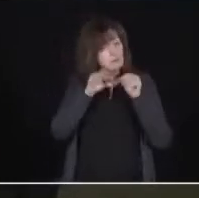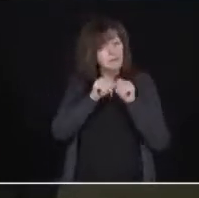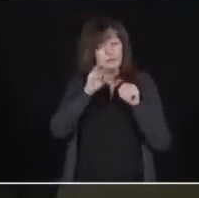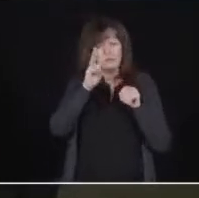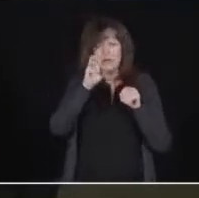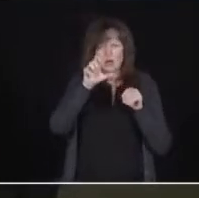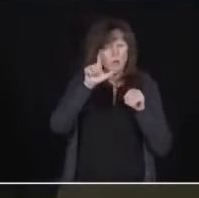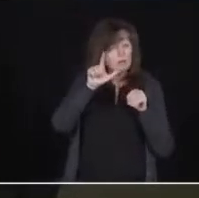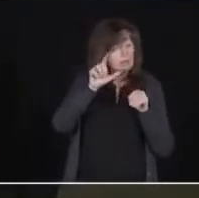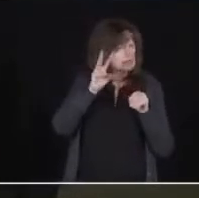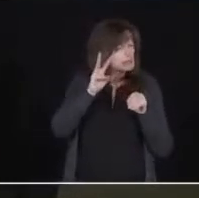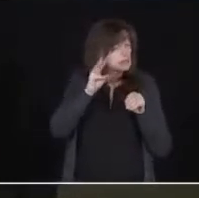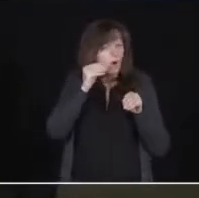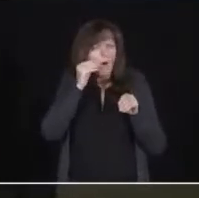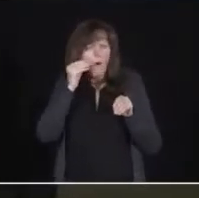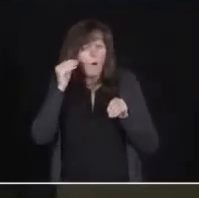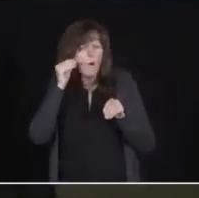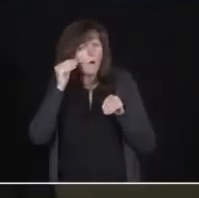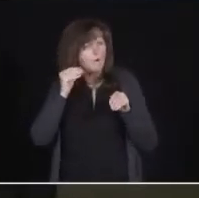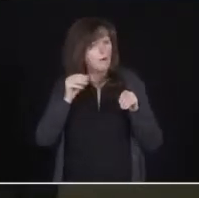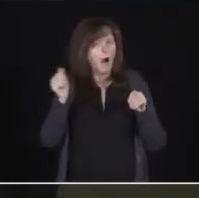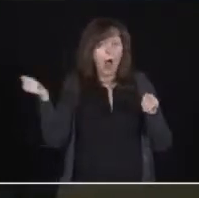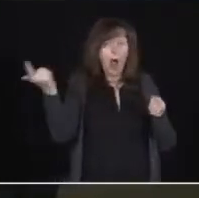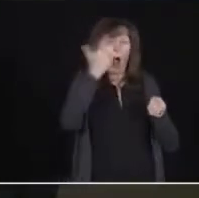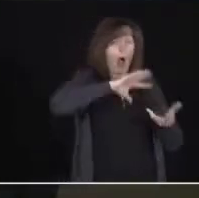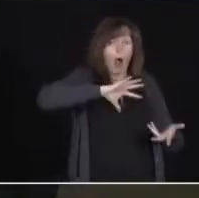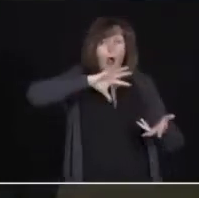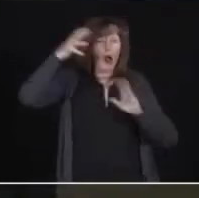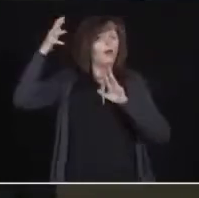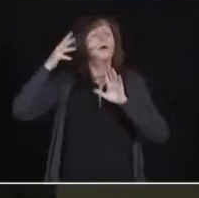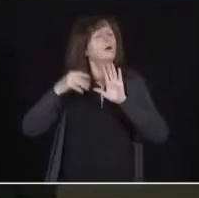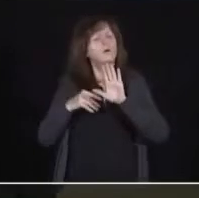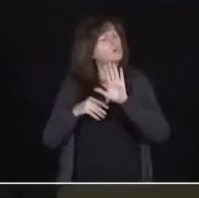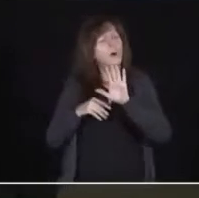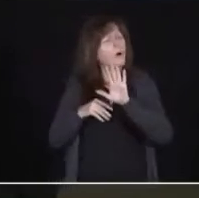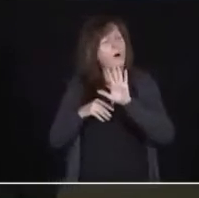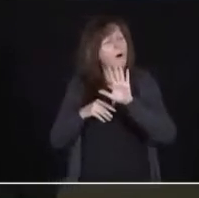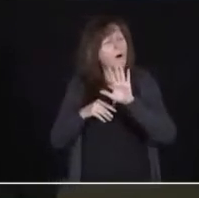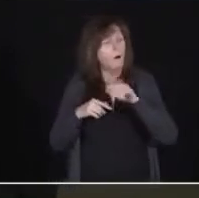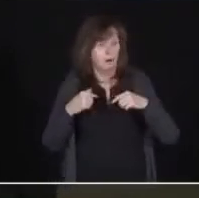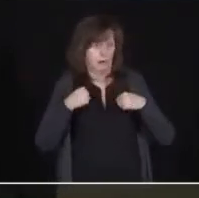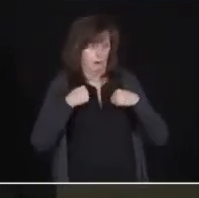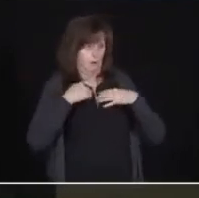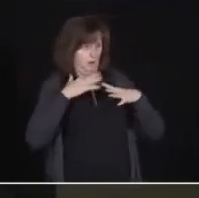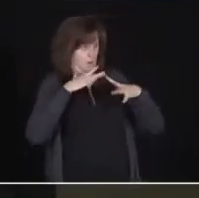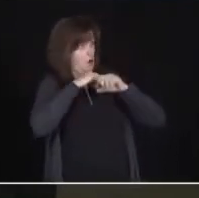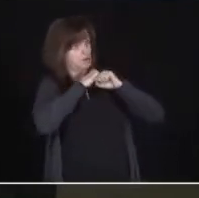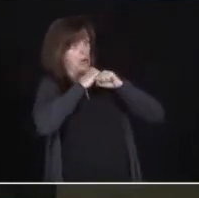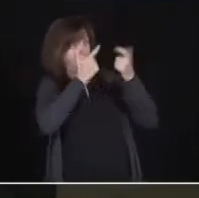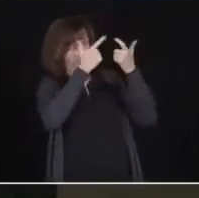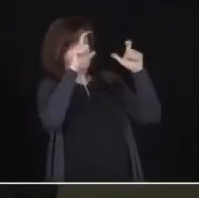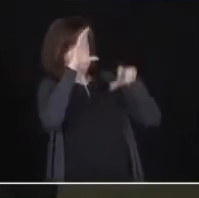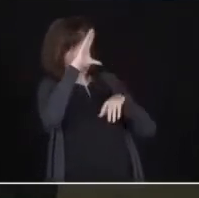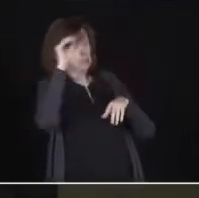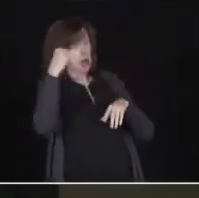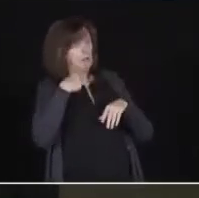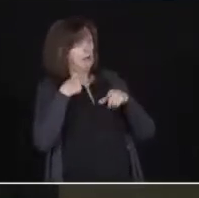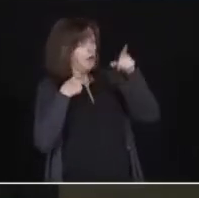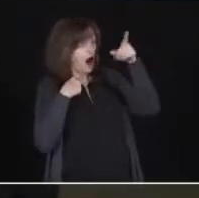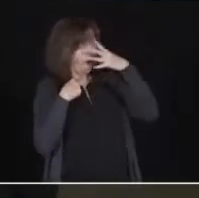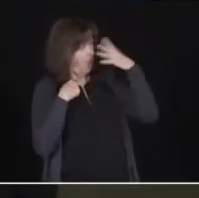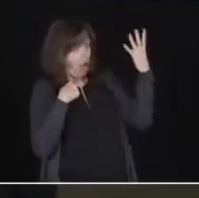paint a broad brush. And I will not stand here and protect these big companies that acted recklessly and